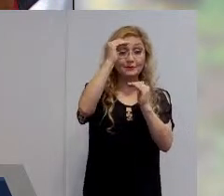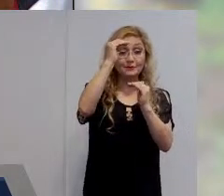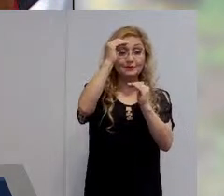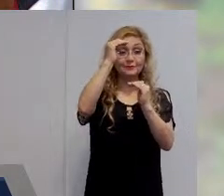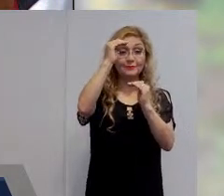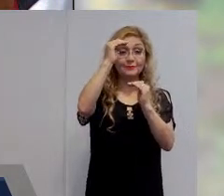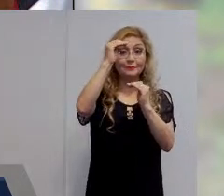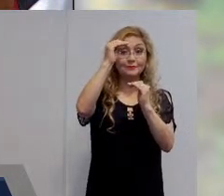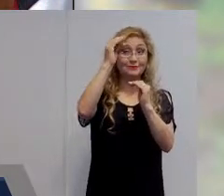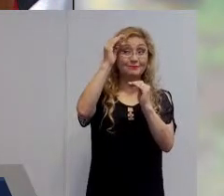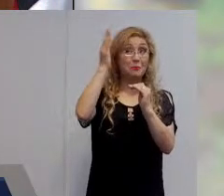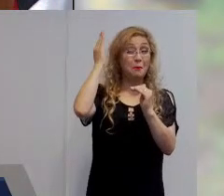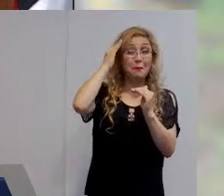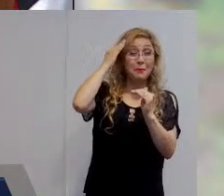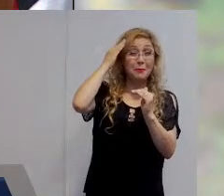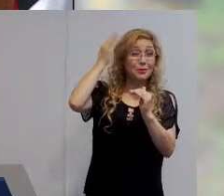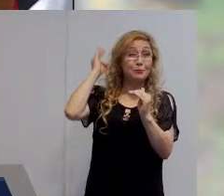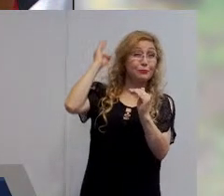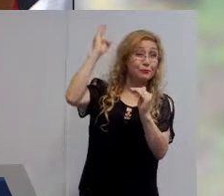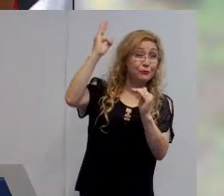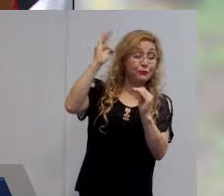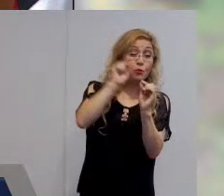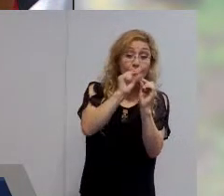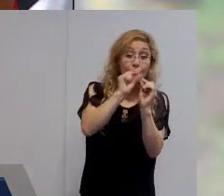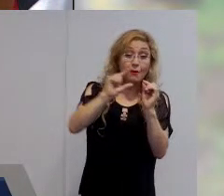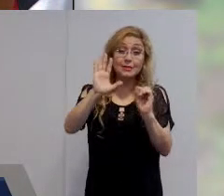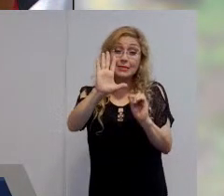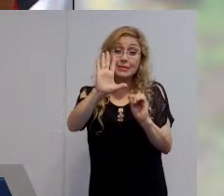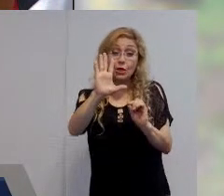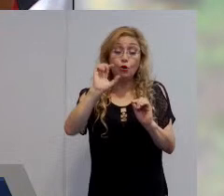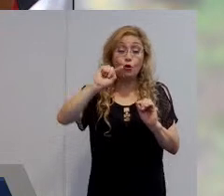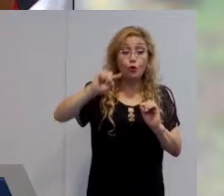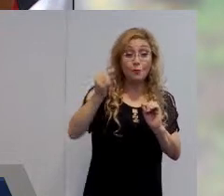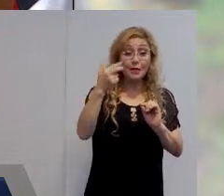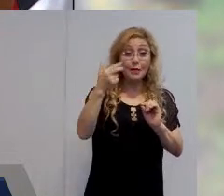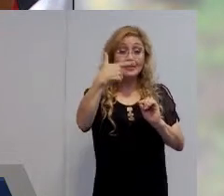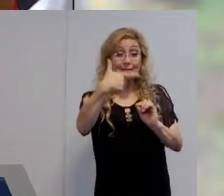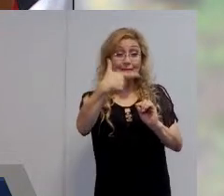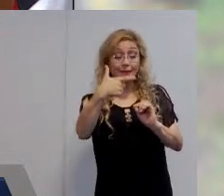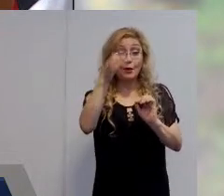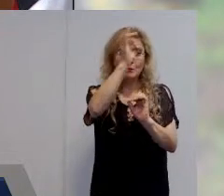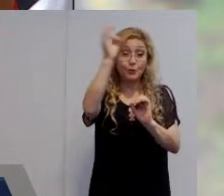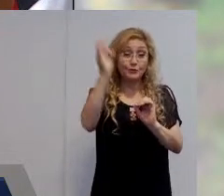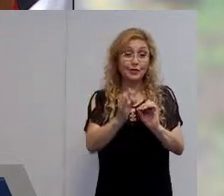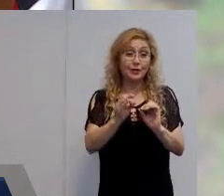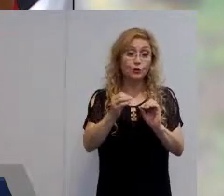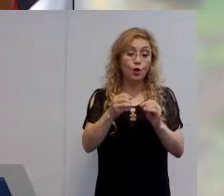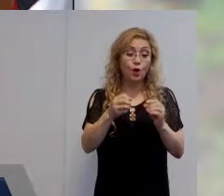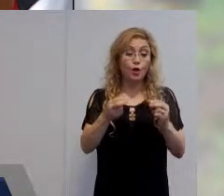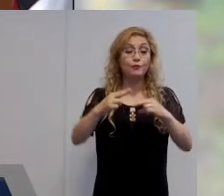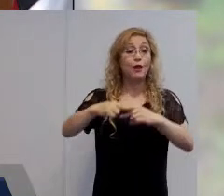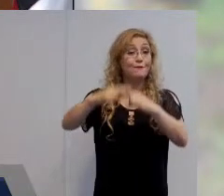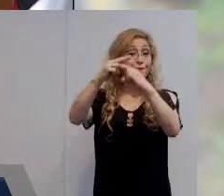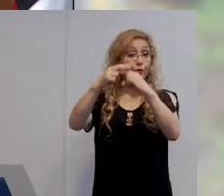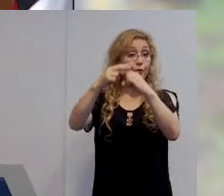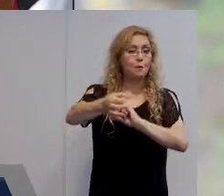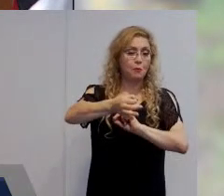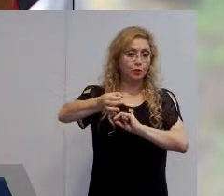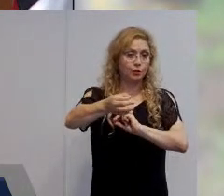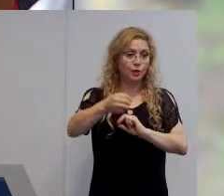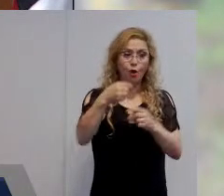A number of recent investments in the agriculture sector is expected to further strengthen Belize's productive